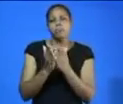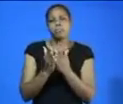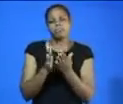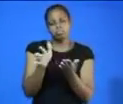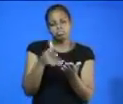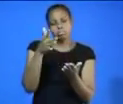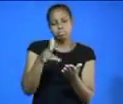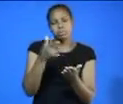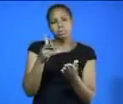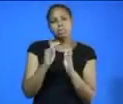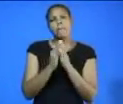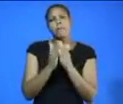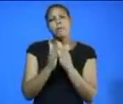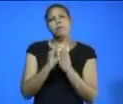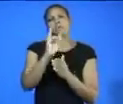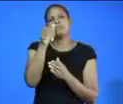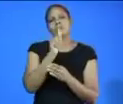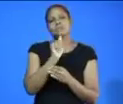you to